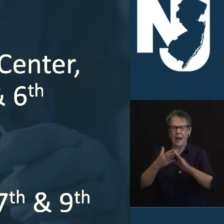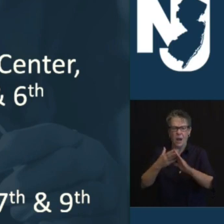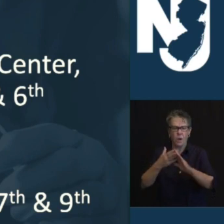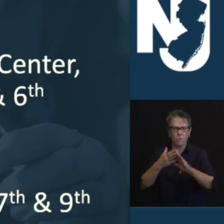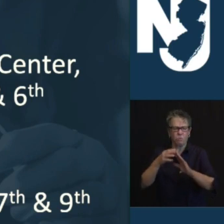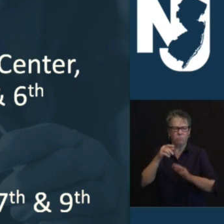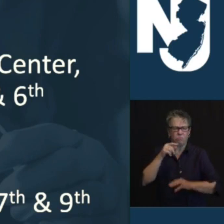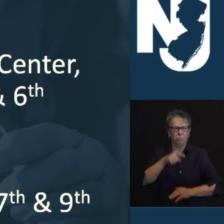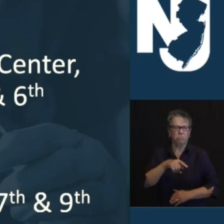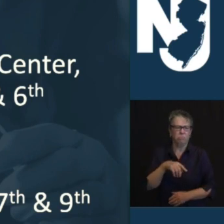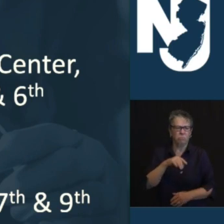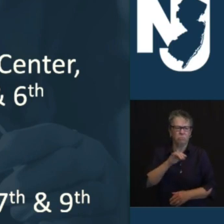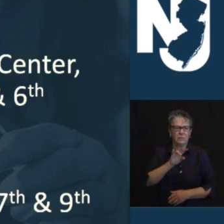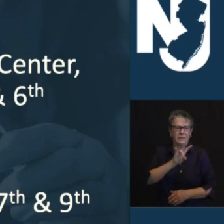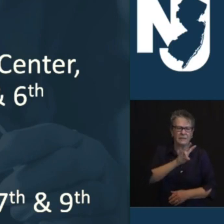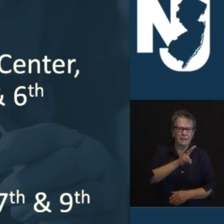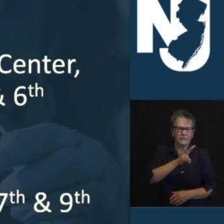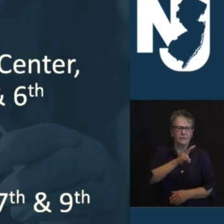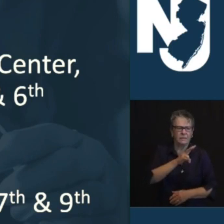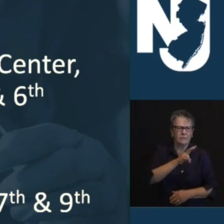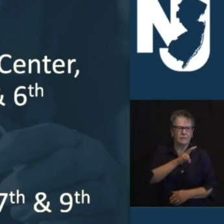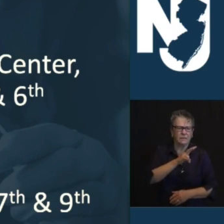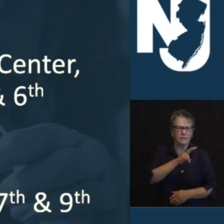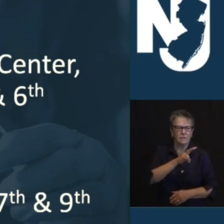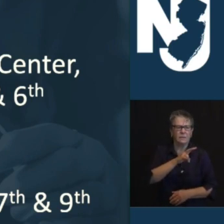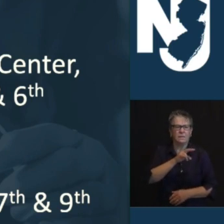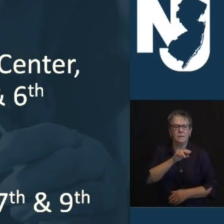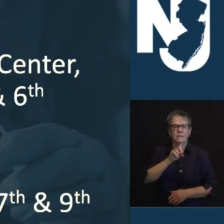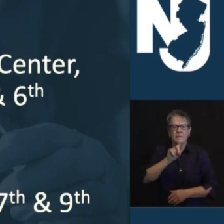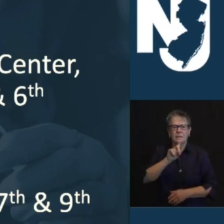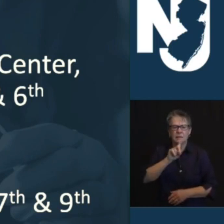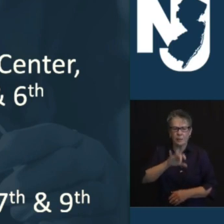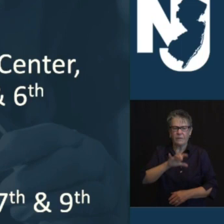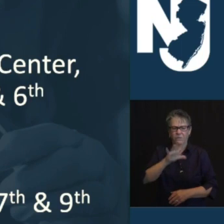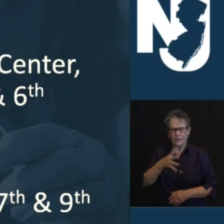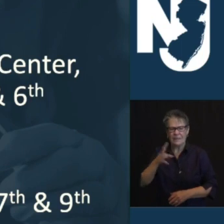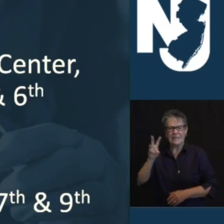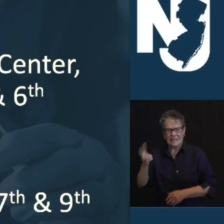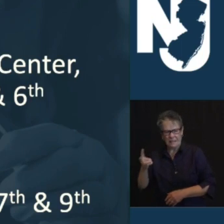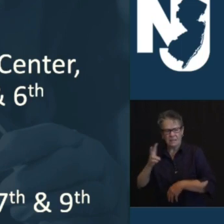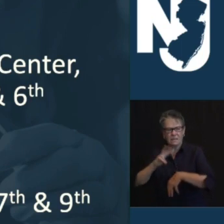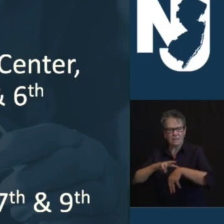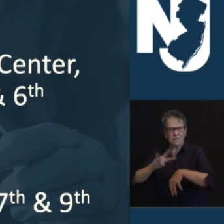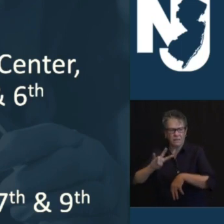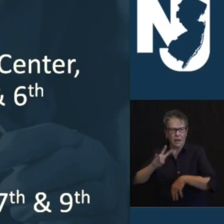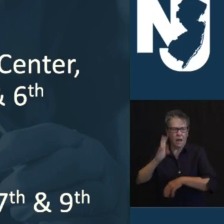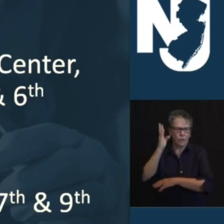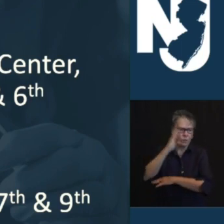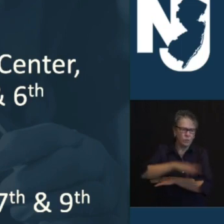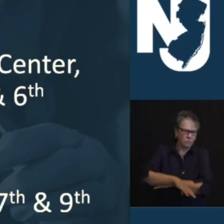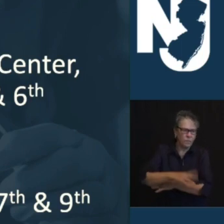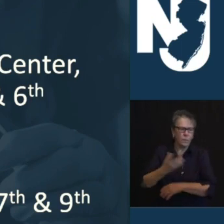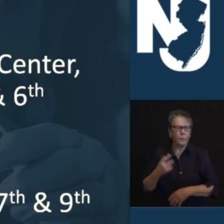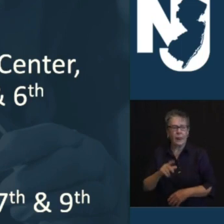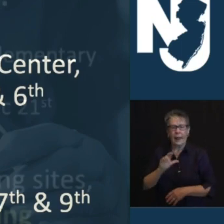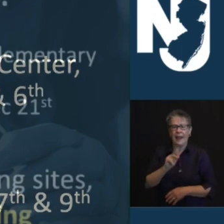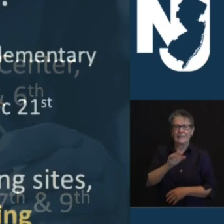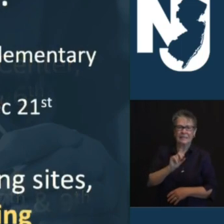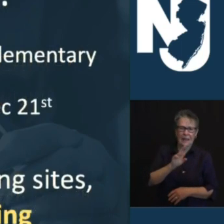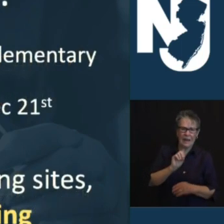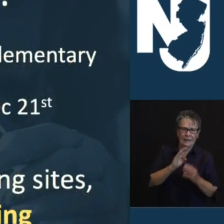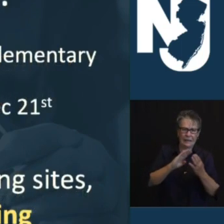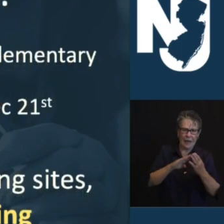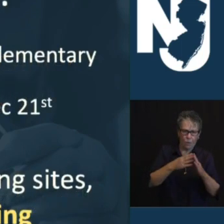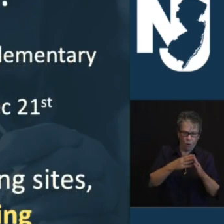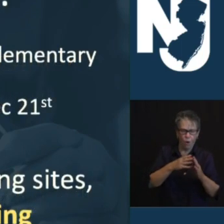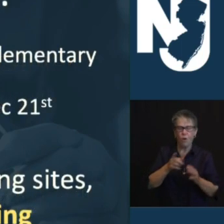until 7, and at the Lakeside Town Hall on December 7th and 9th from 9 a.m. to 5 p.m. And in the great